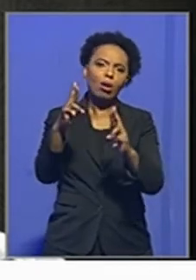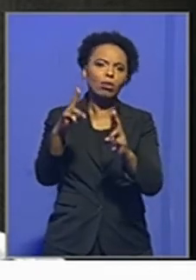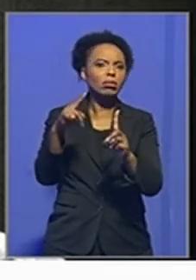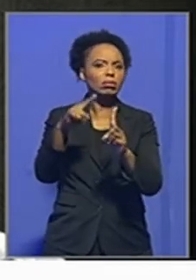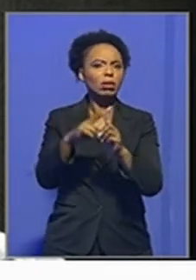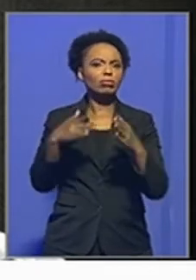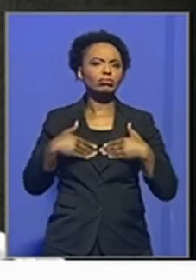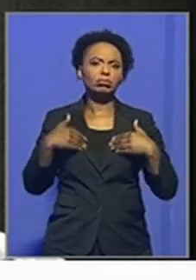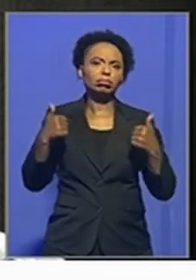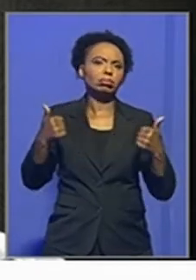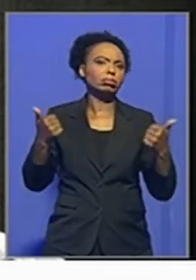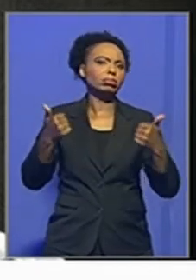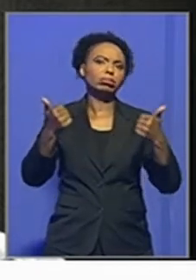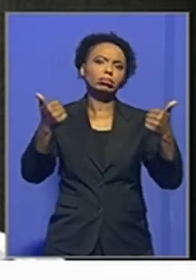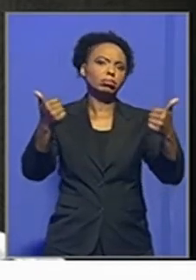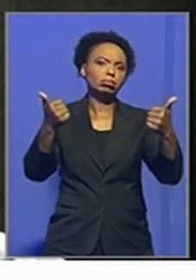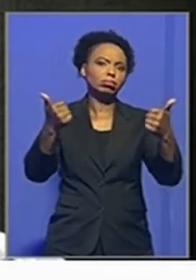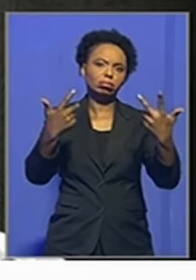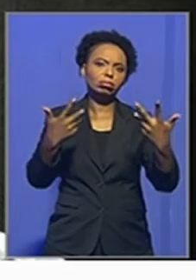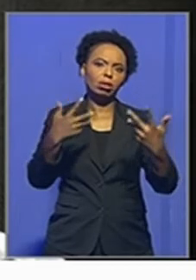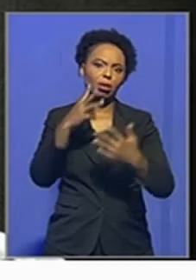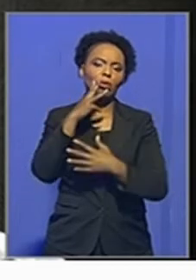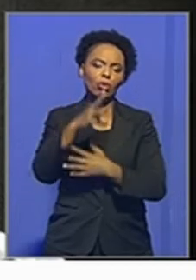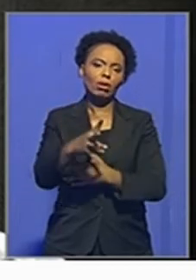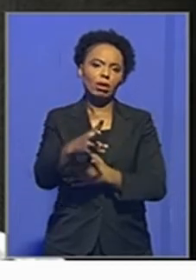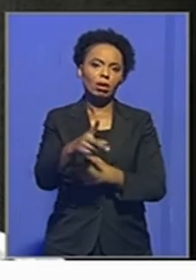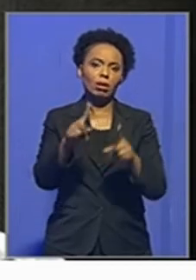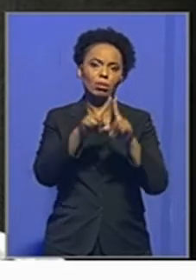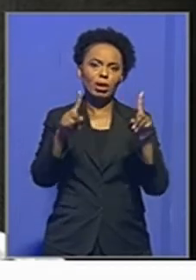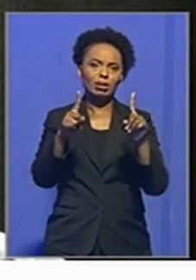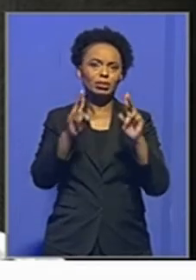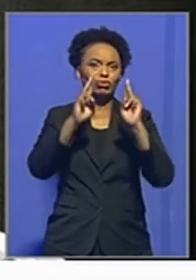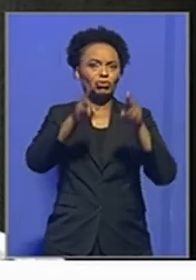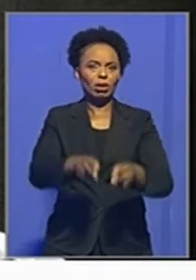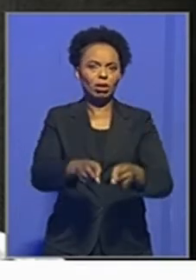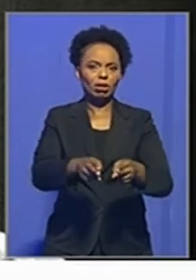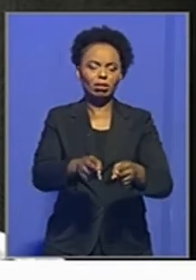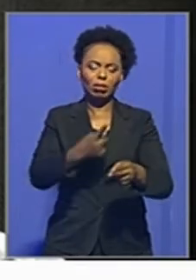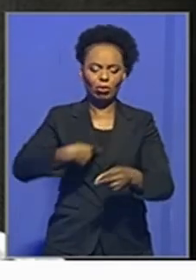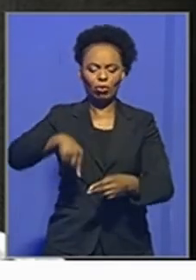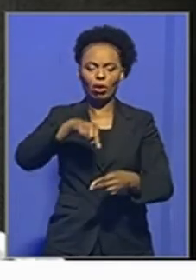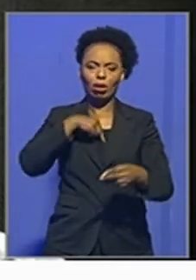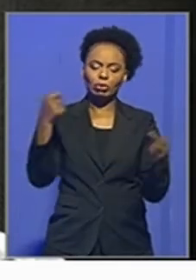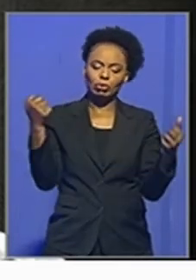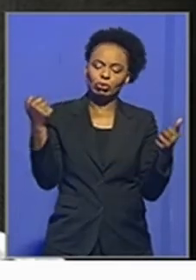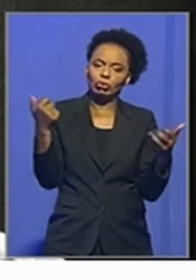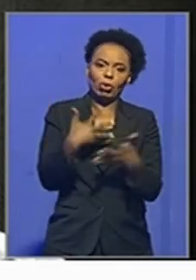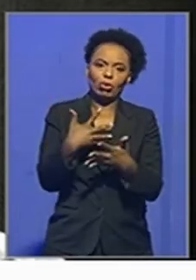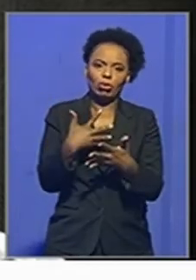recovering, and the fact that he has gone is a shock to us. We wished it wouldn't